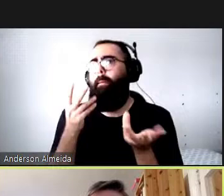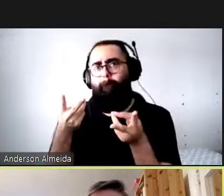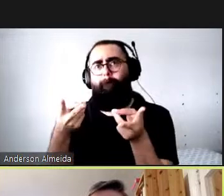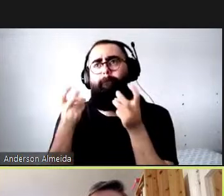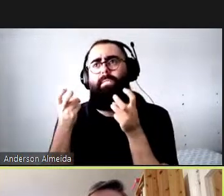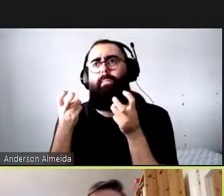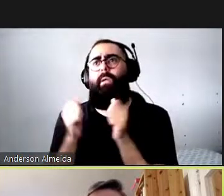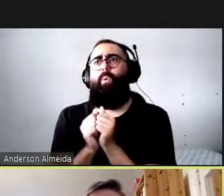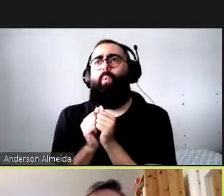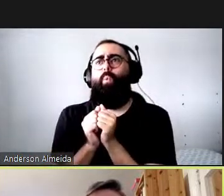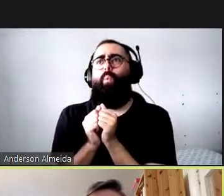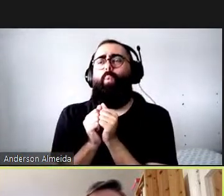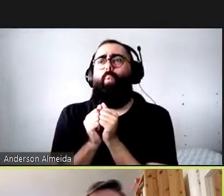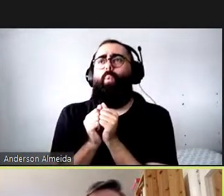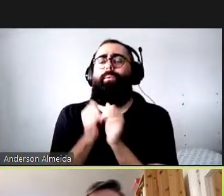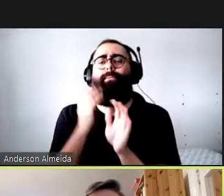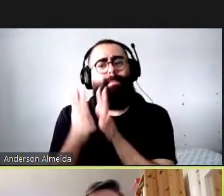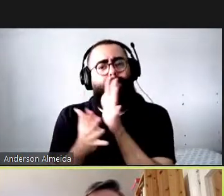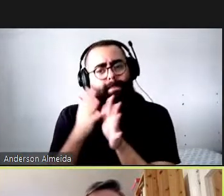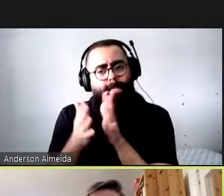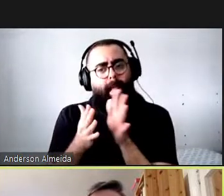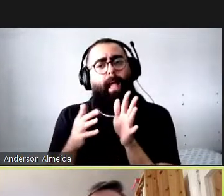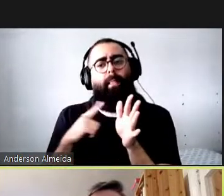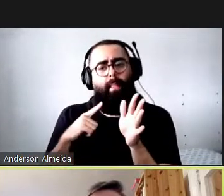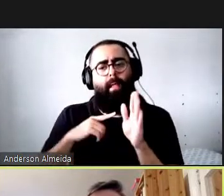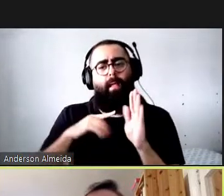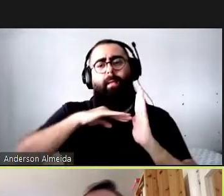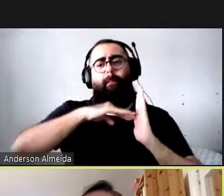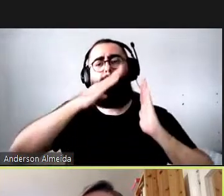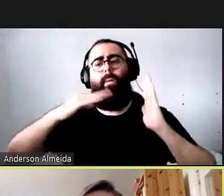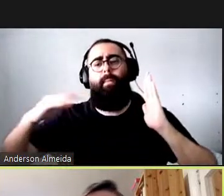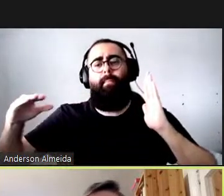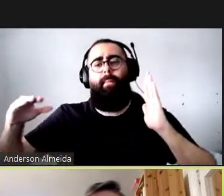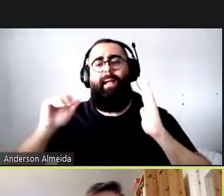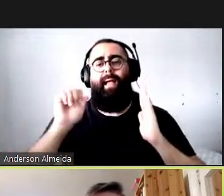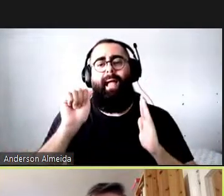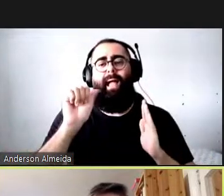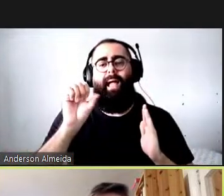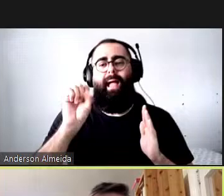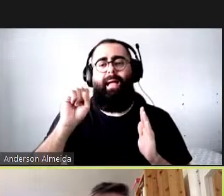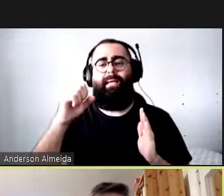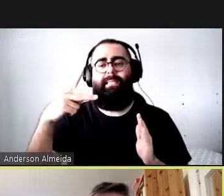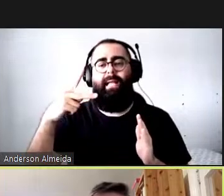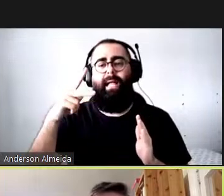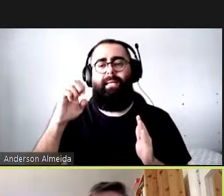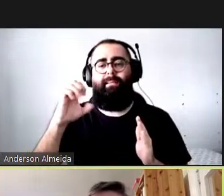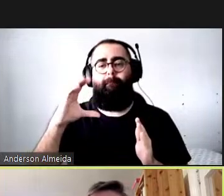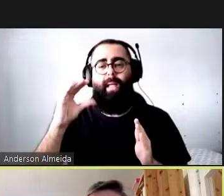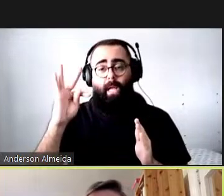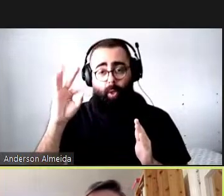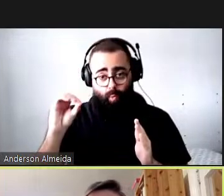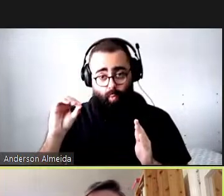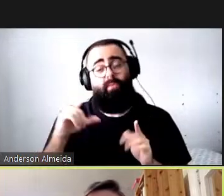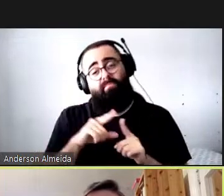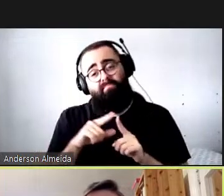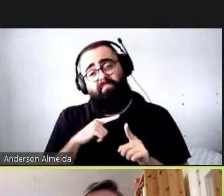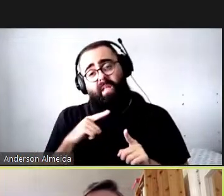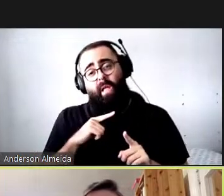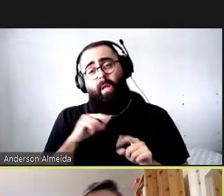signing, have been changes in the position of the head,